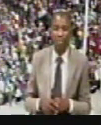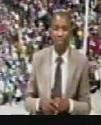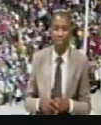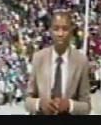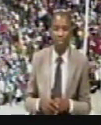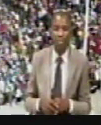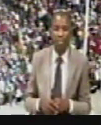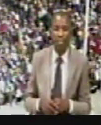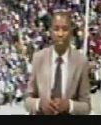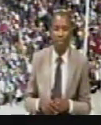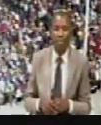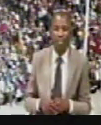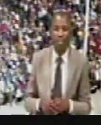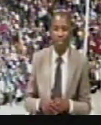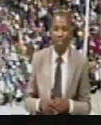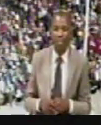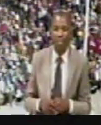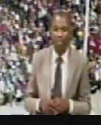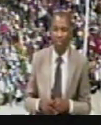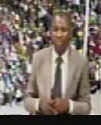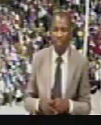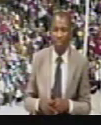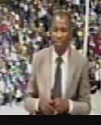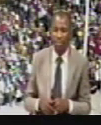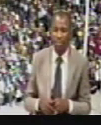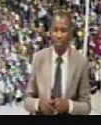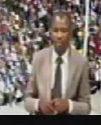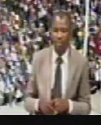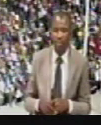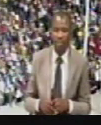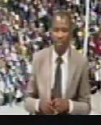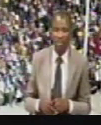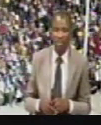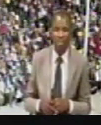As we wait for them, let's listen to our sister.